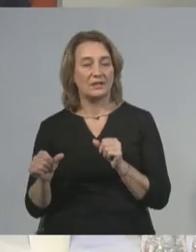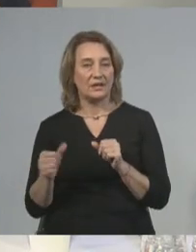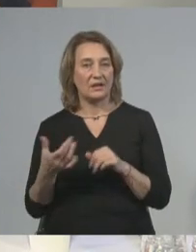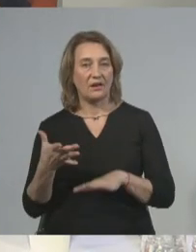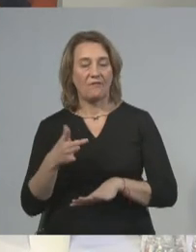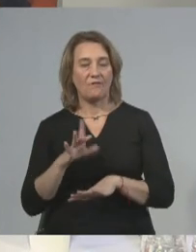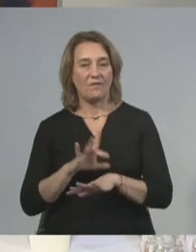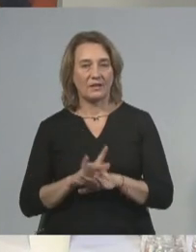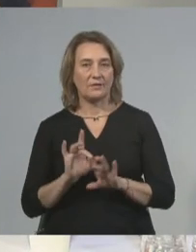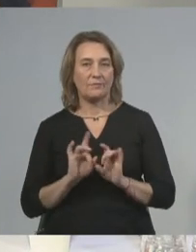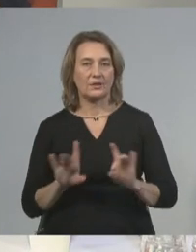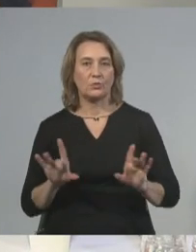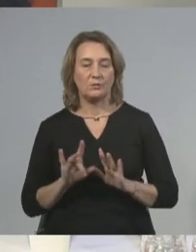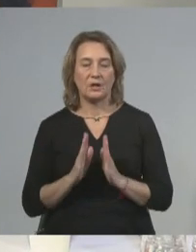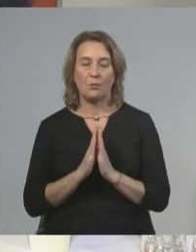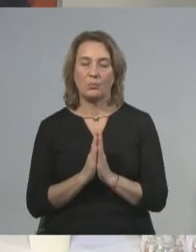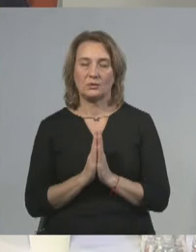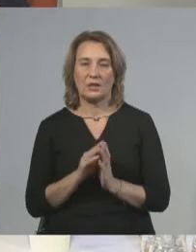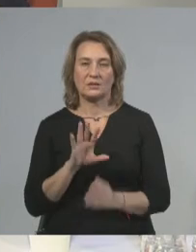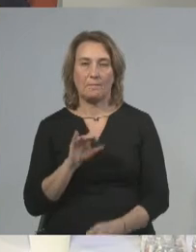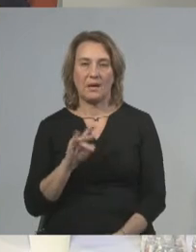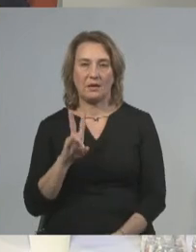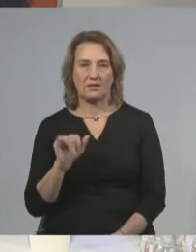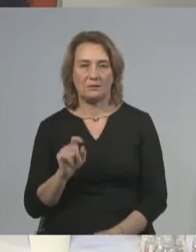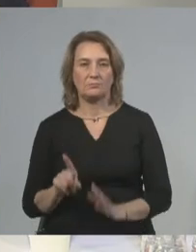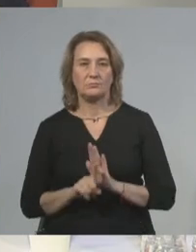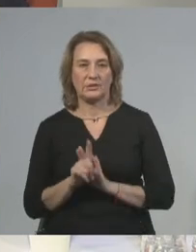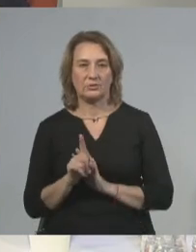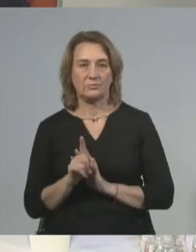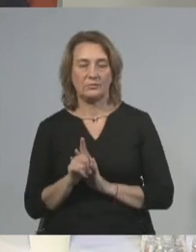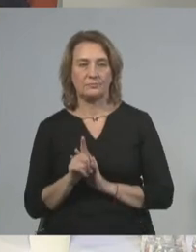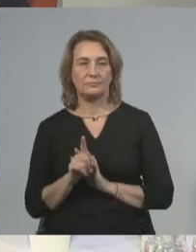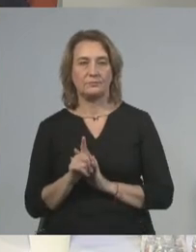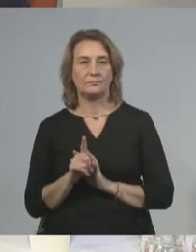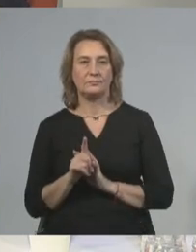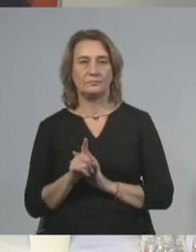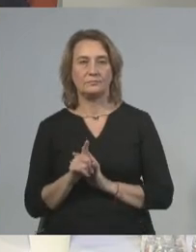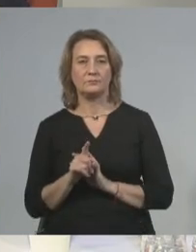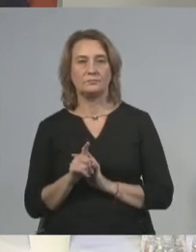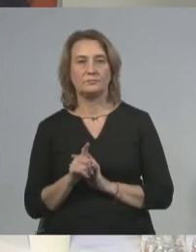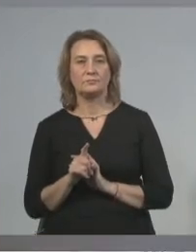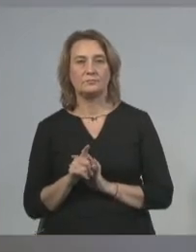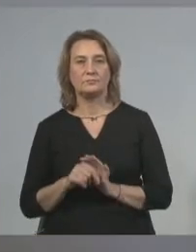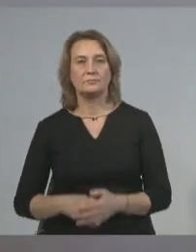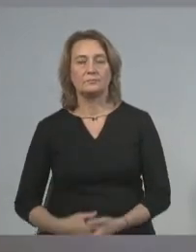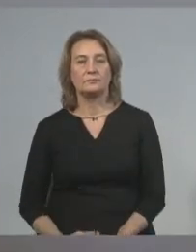for journalism in general marina can you come please comment on that